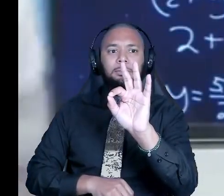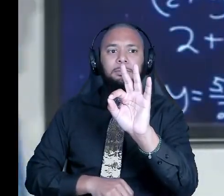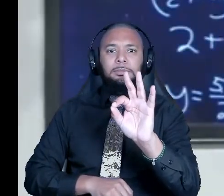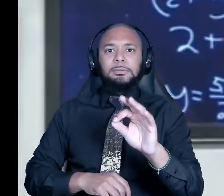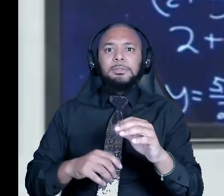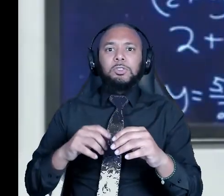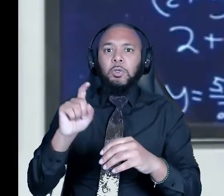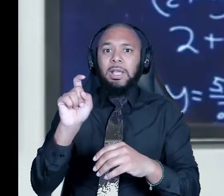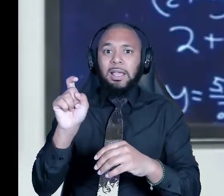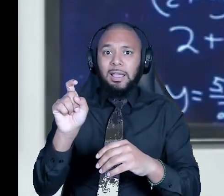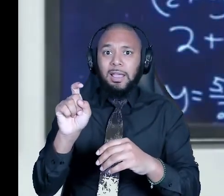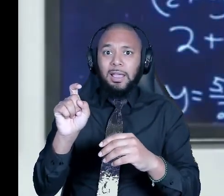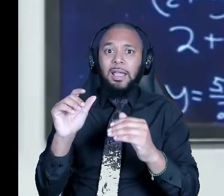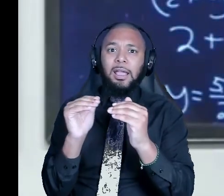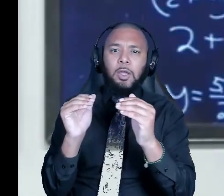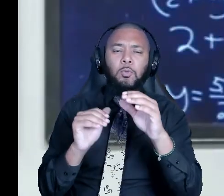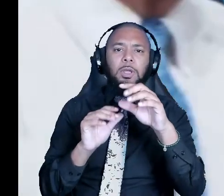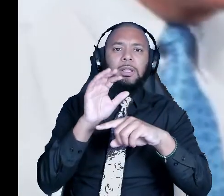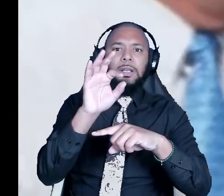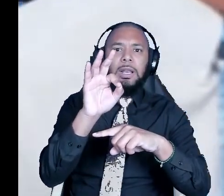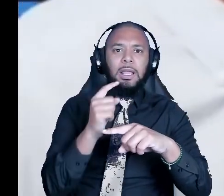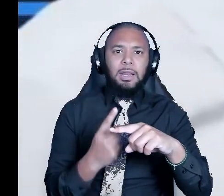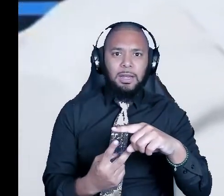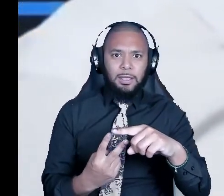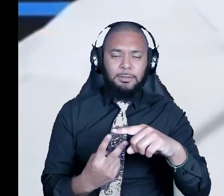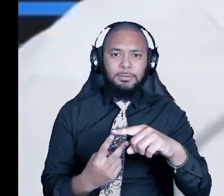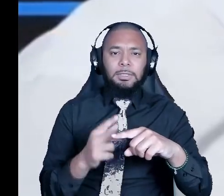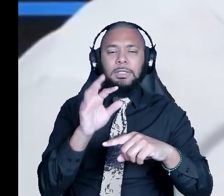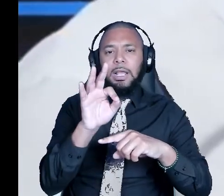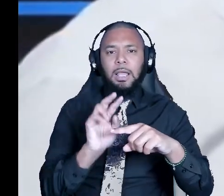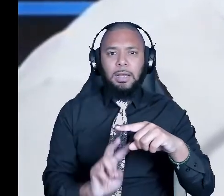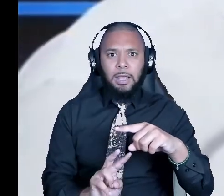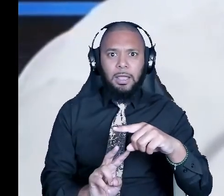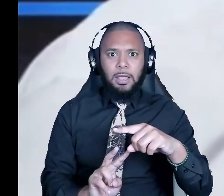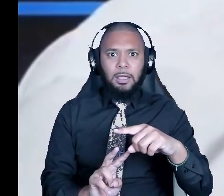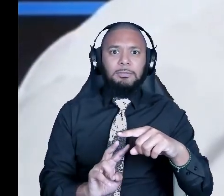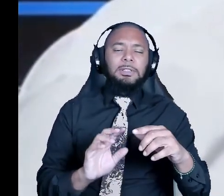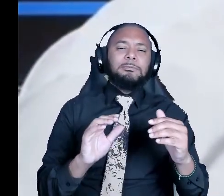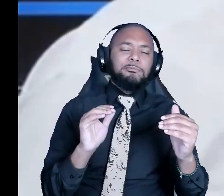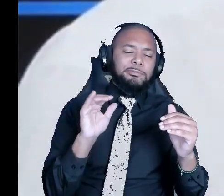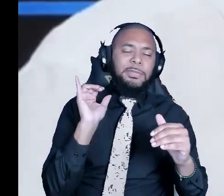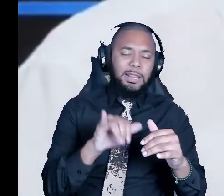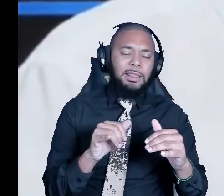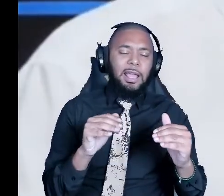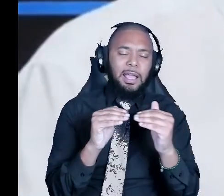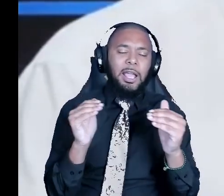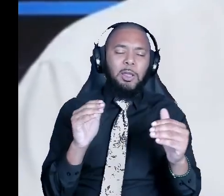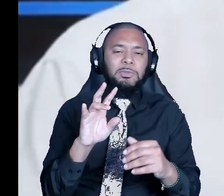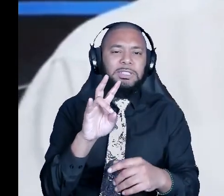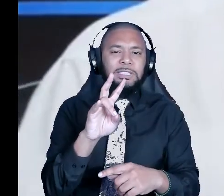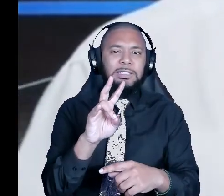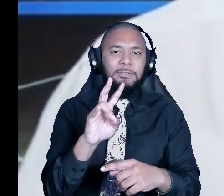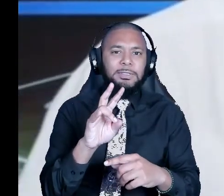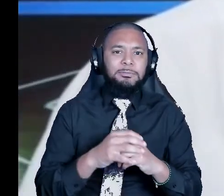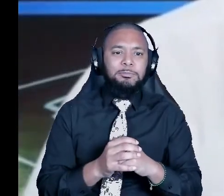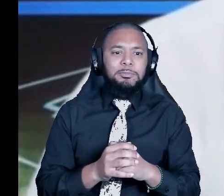9/2. Now they add up to 7. Okay? Thank you, Becca. So that's the substitution